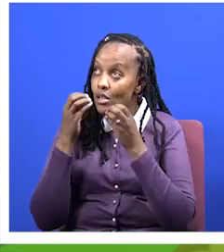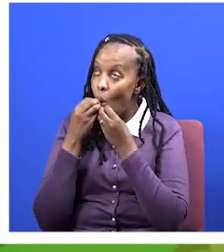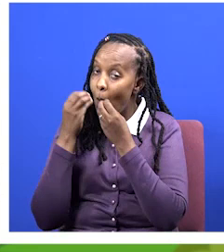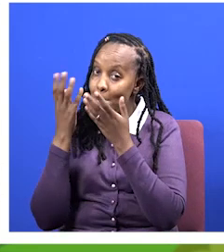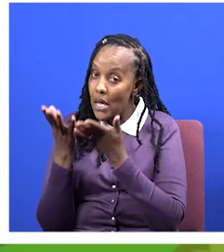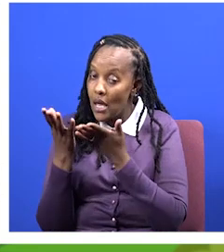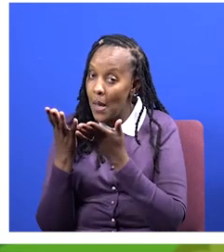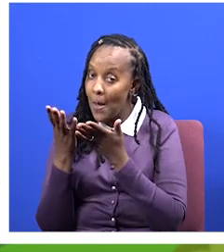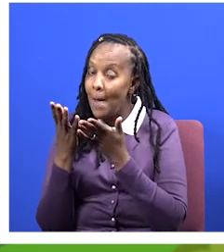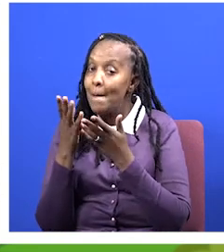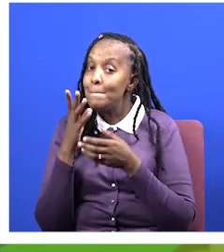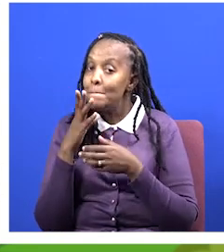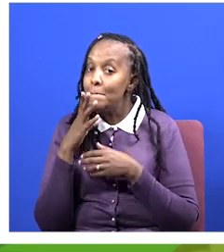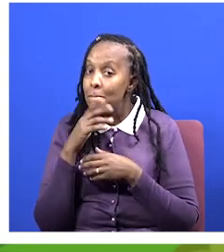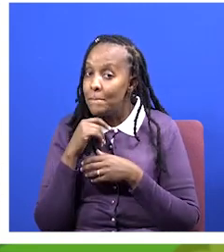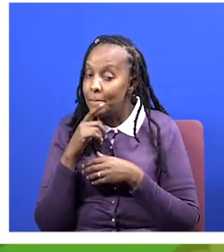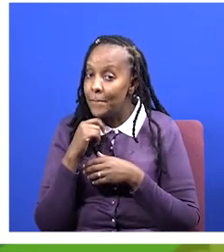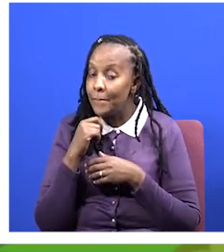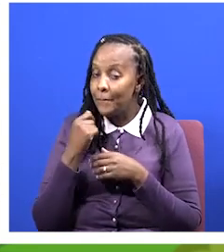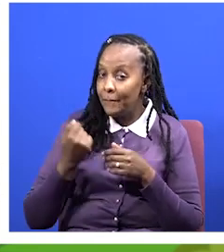Let us obey mommy and daddy.